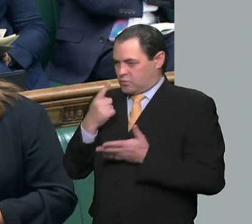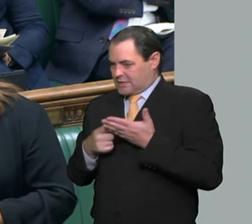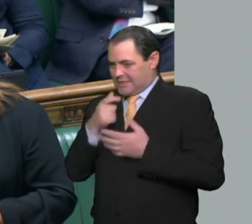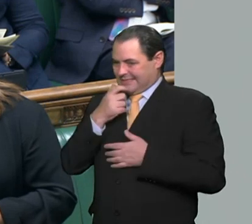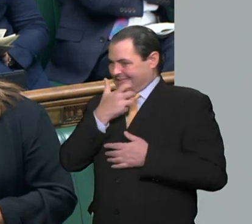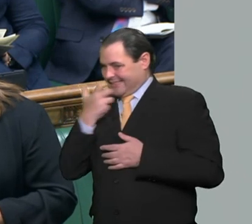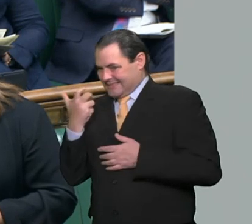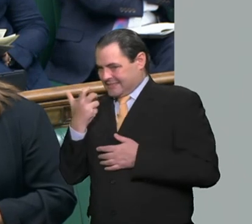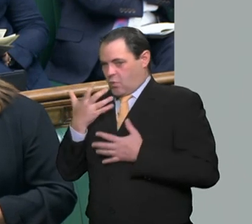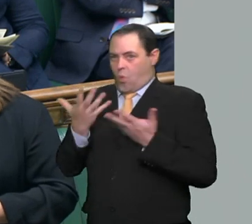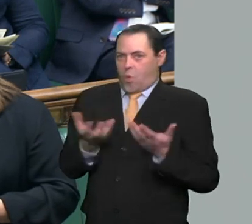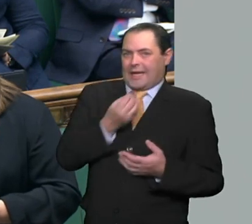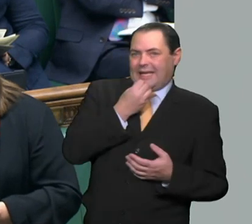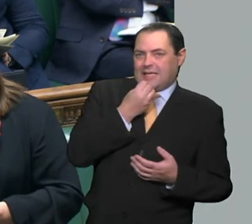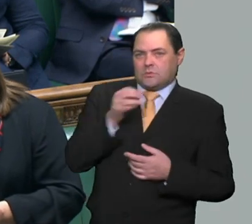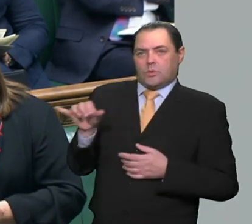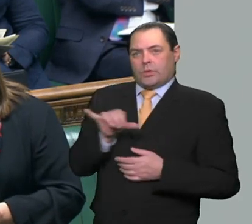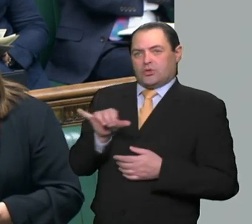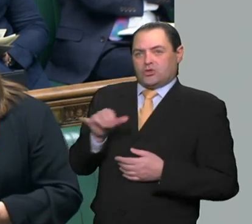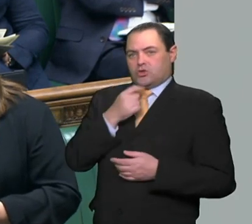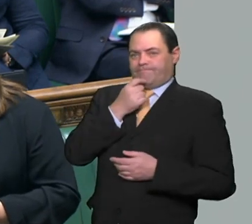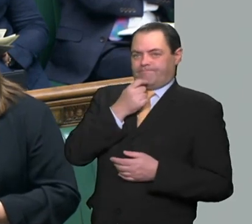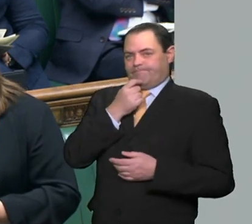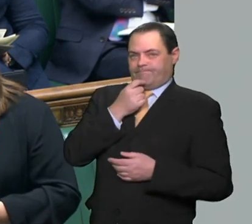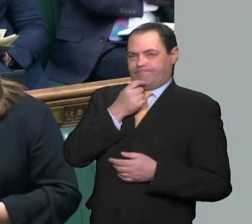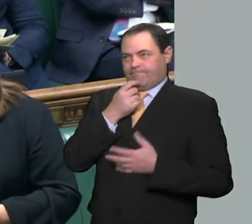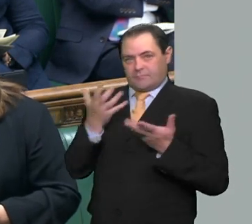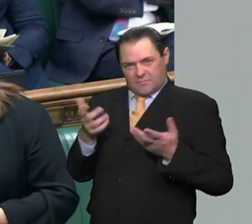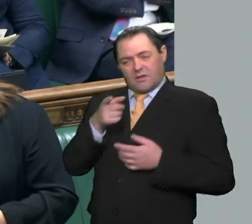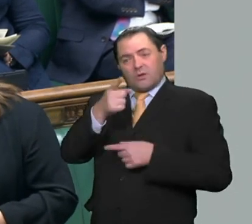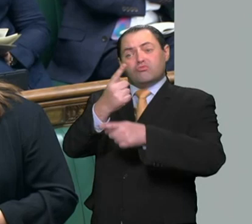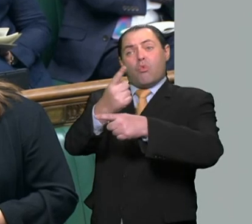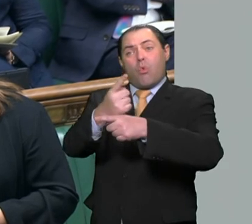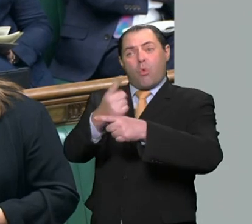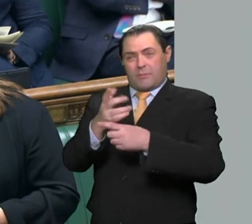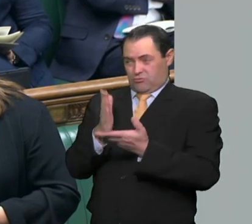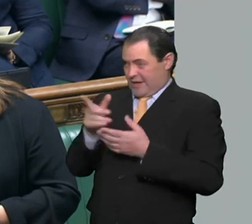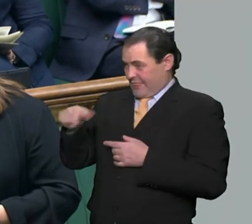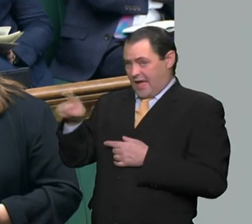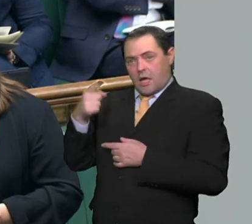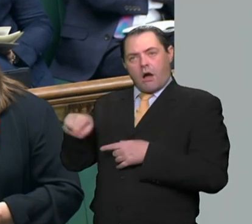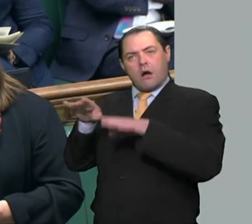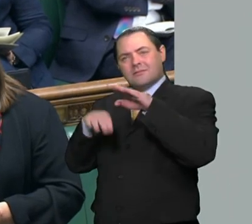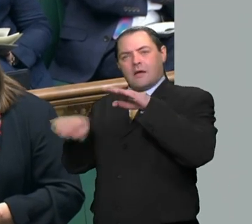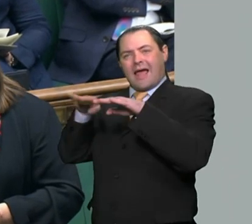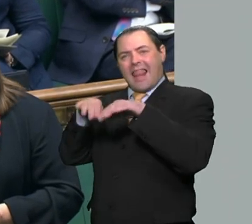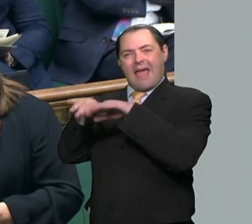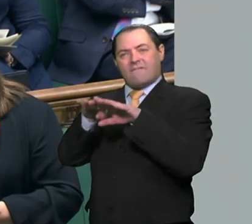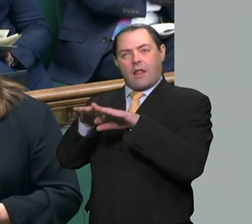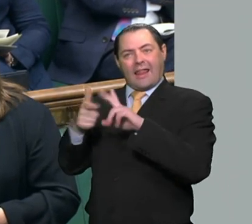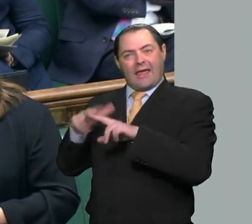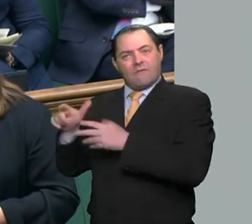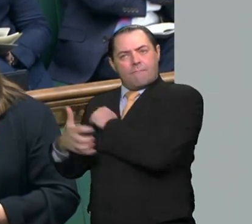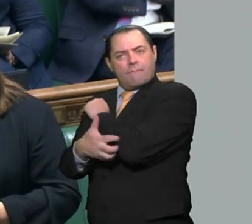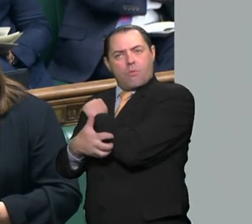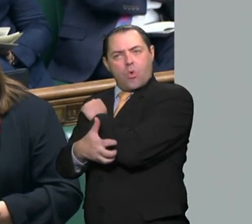their homes or feeding their families. For all their empty rhetoric, you can't level up by making people poorer. So